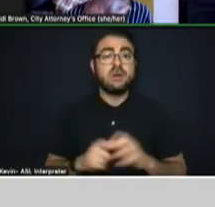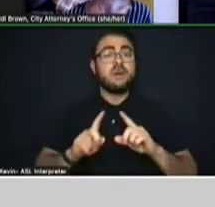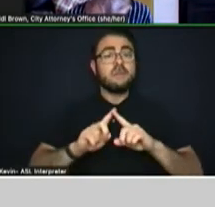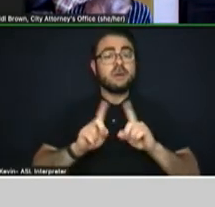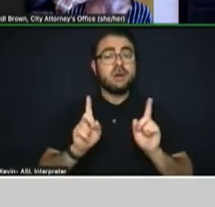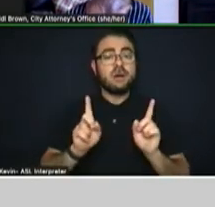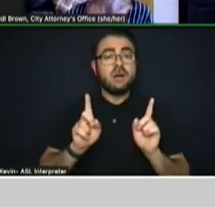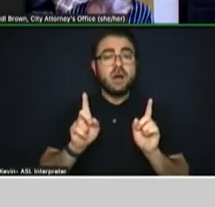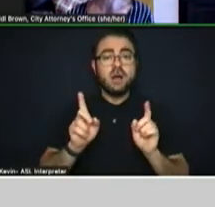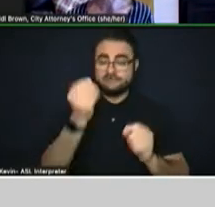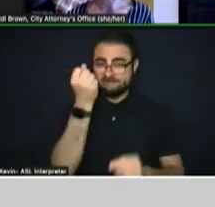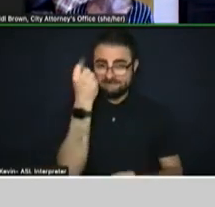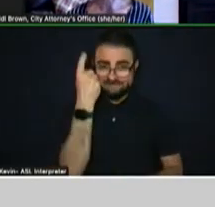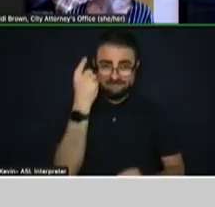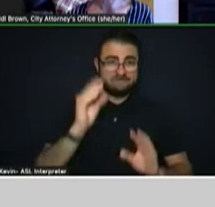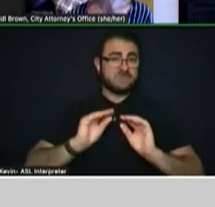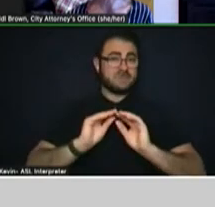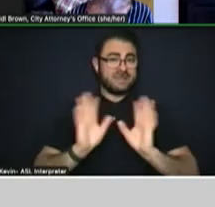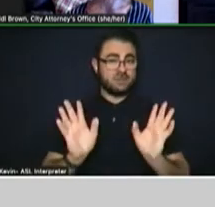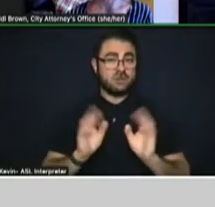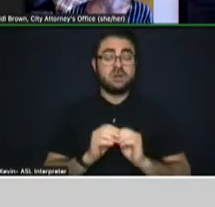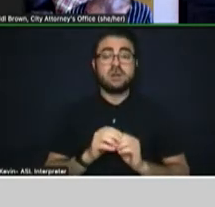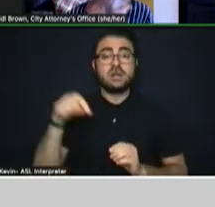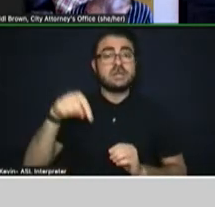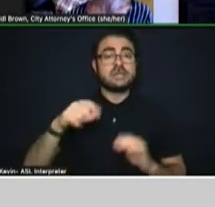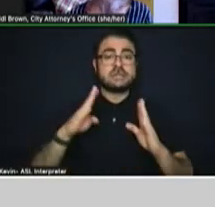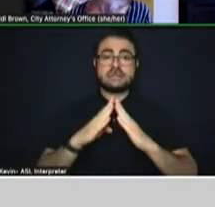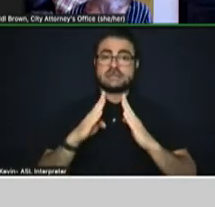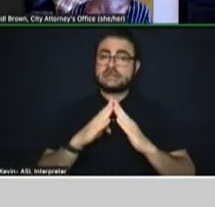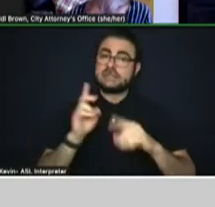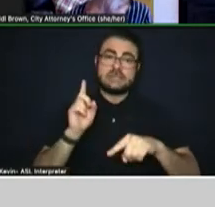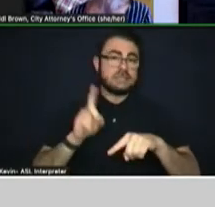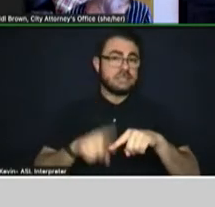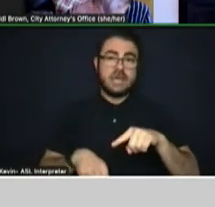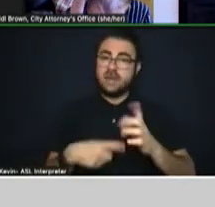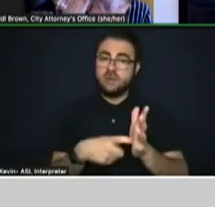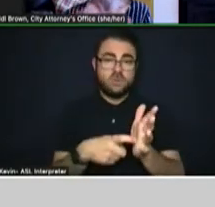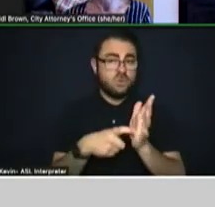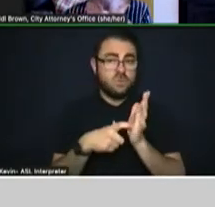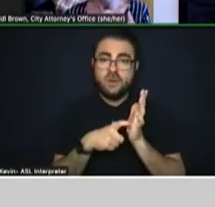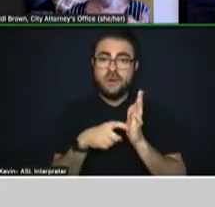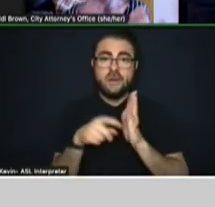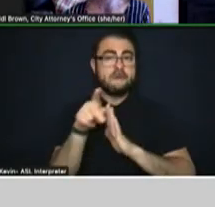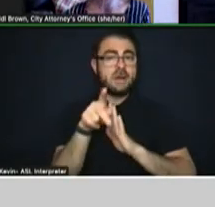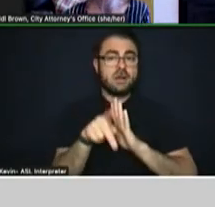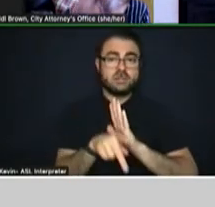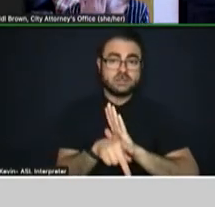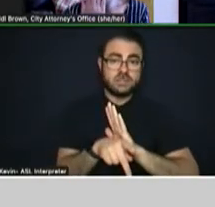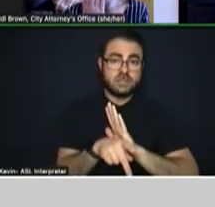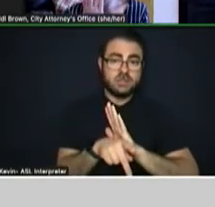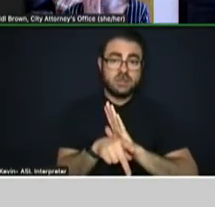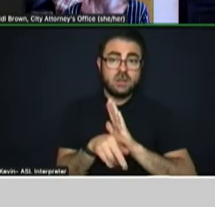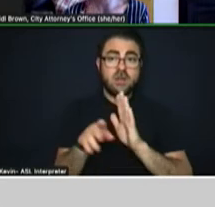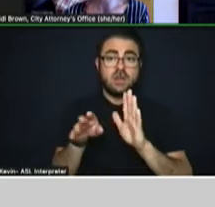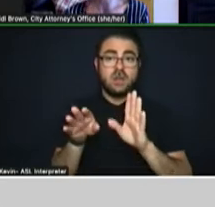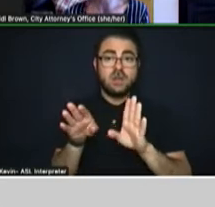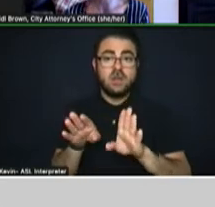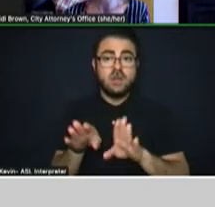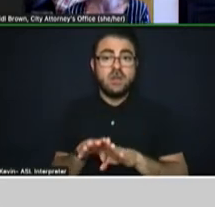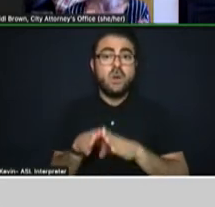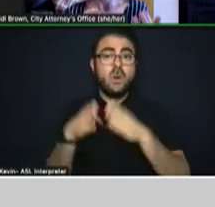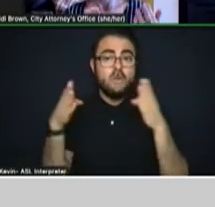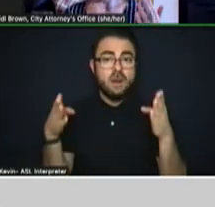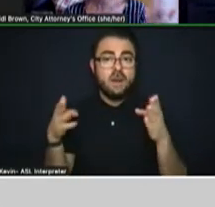I do want to be clear that the city cannot require the policy to get reopened and